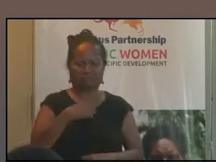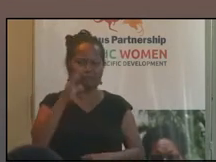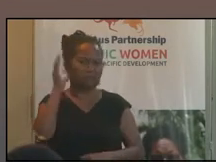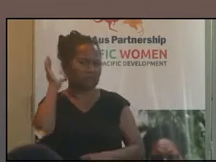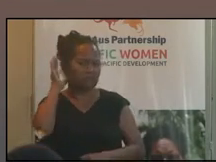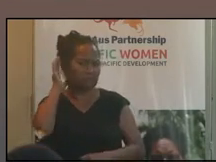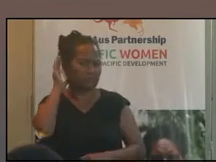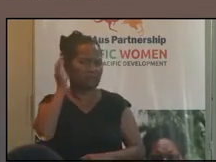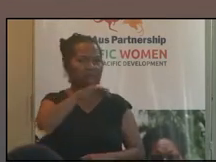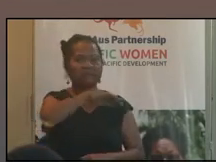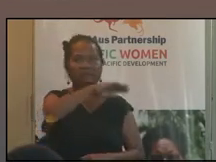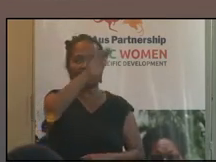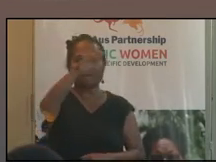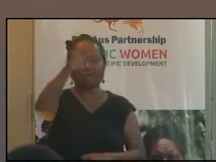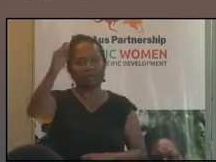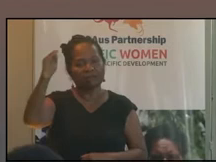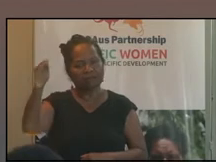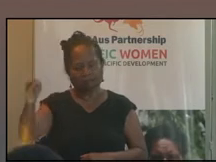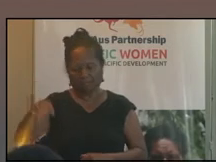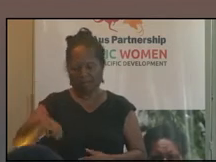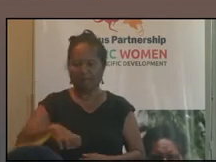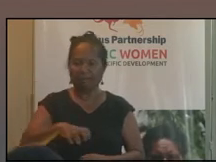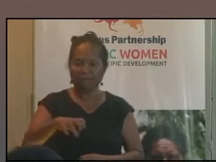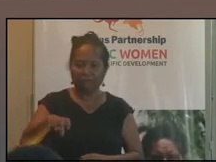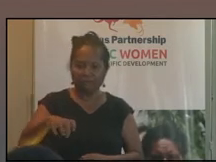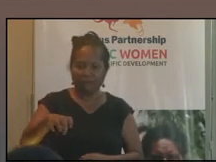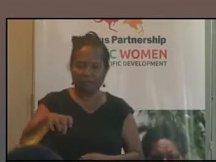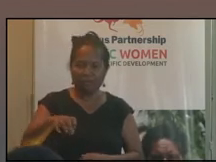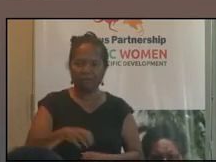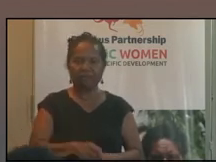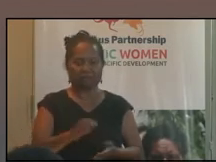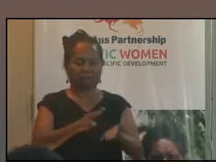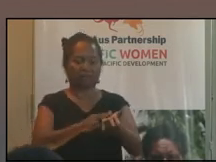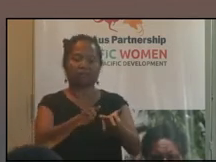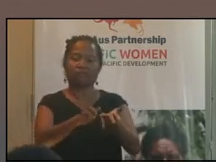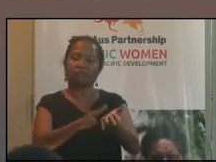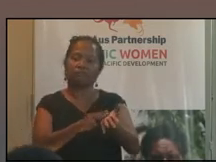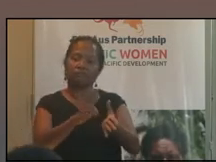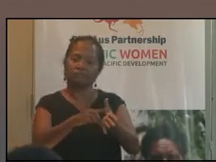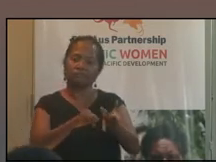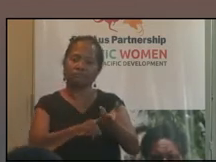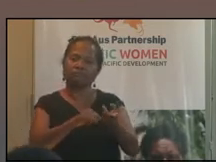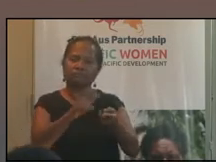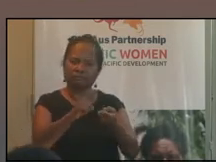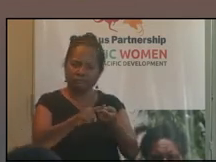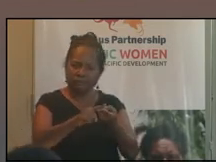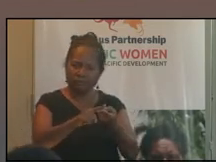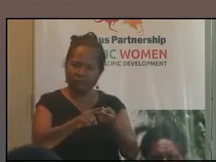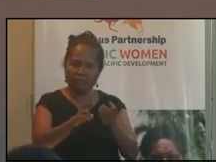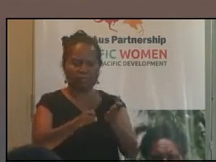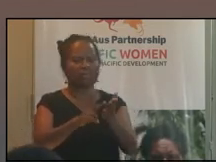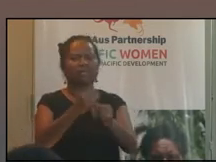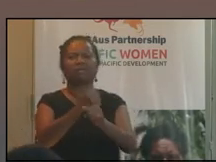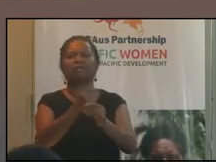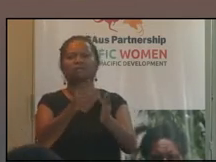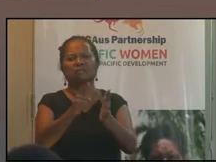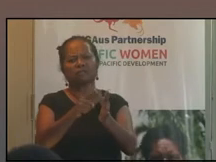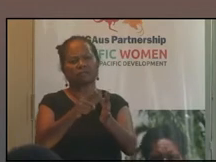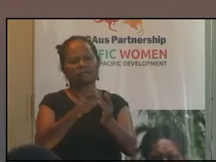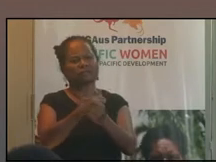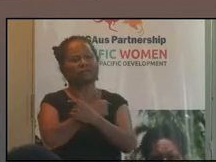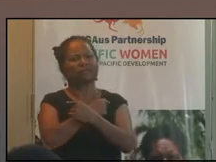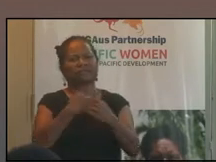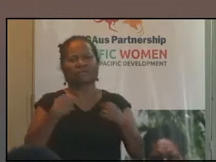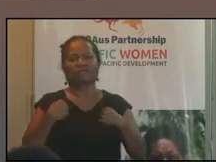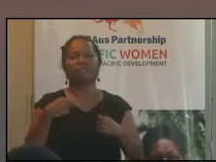the Highlands region, I heard it also in the Momasa region, and also in the New Guinea Islands region. So we need